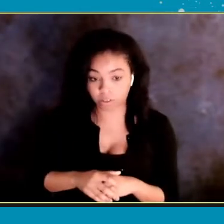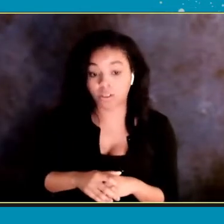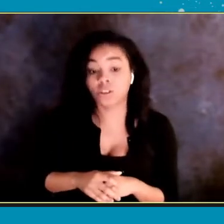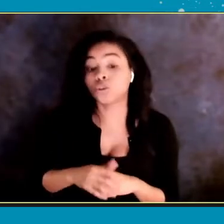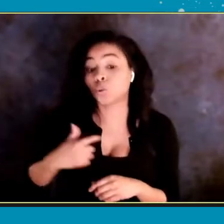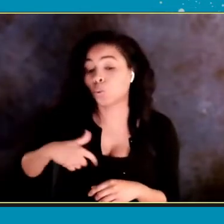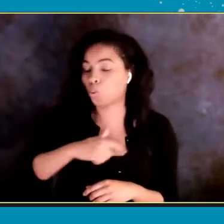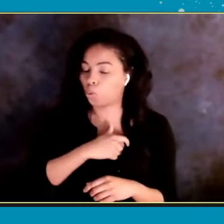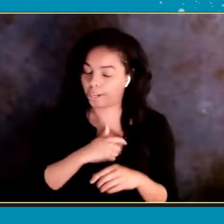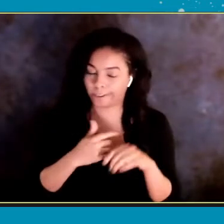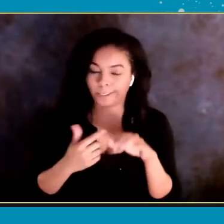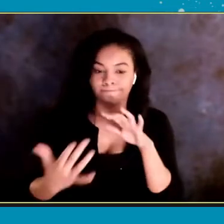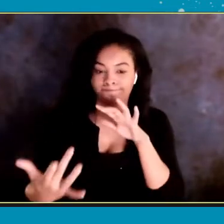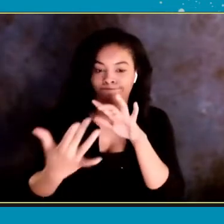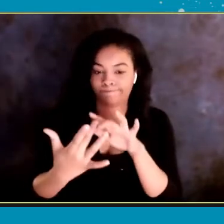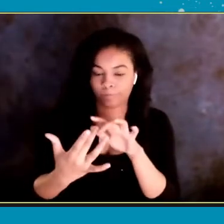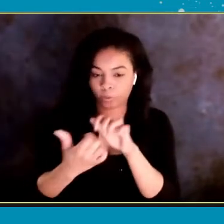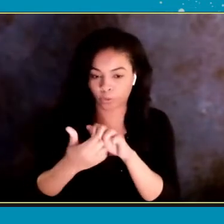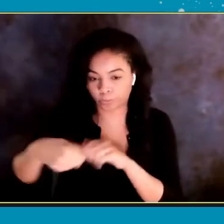stay connected.